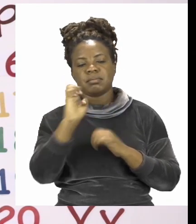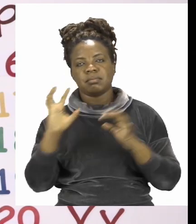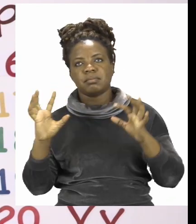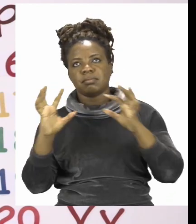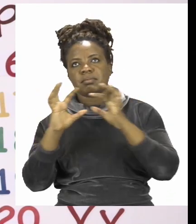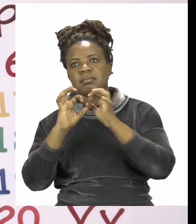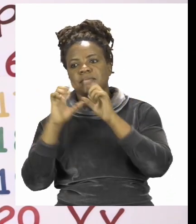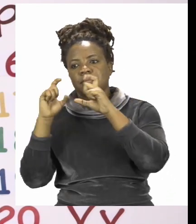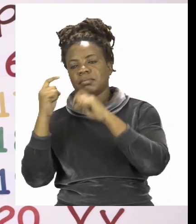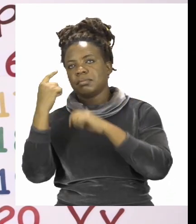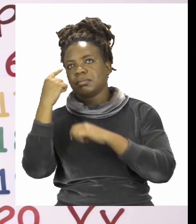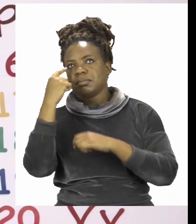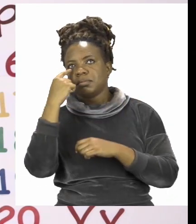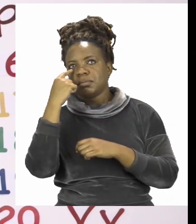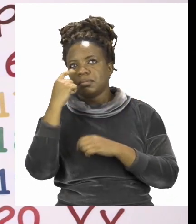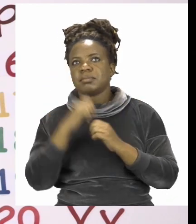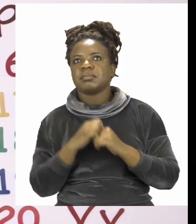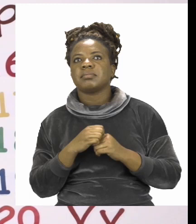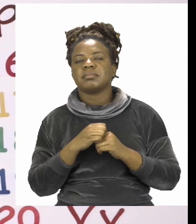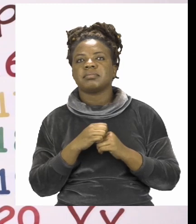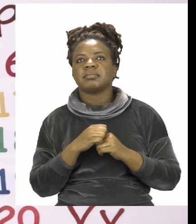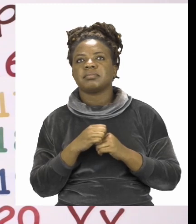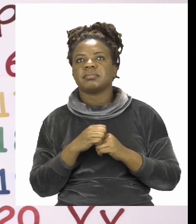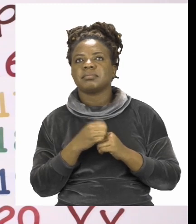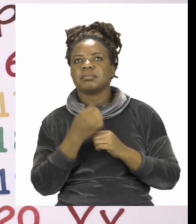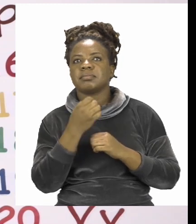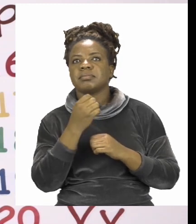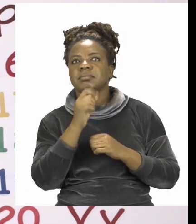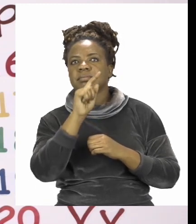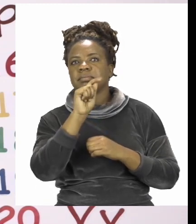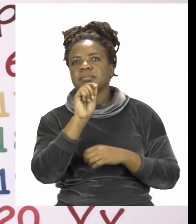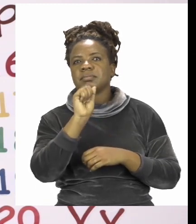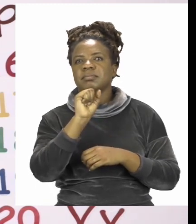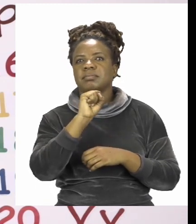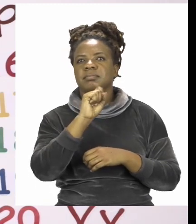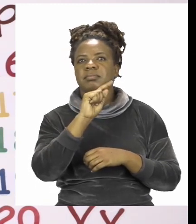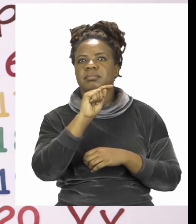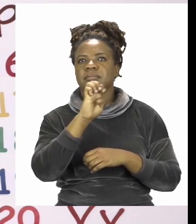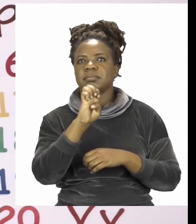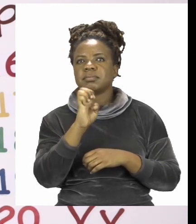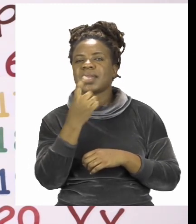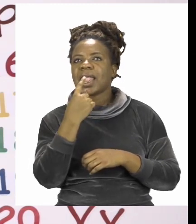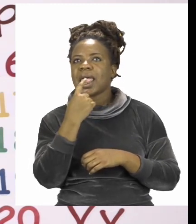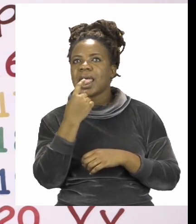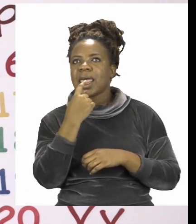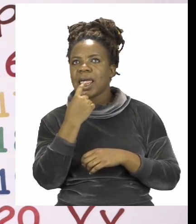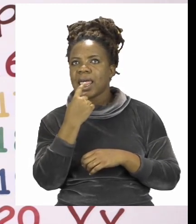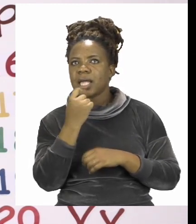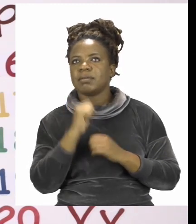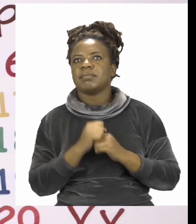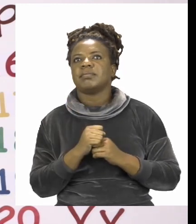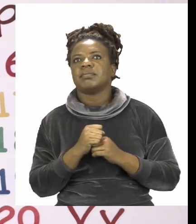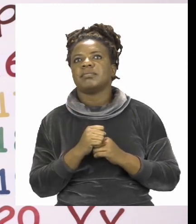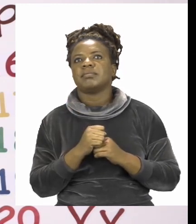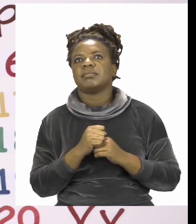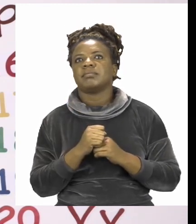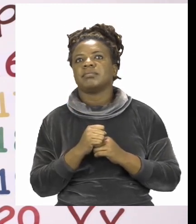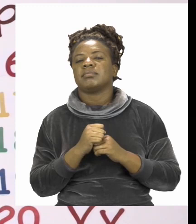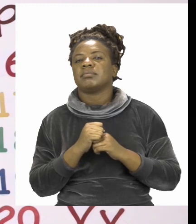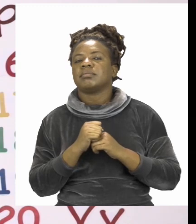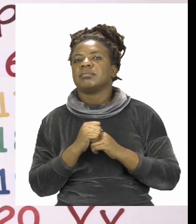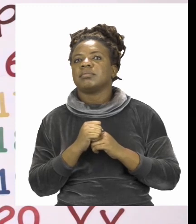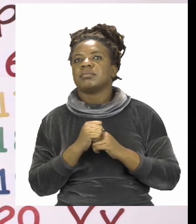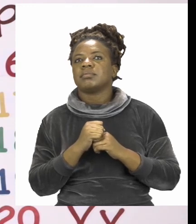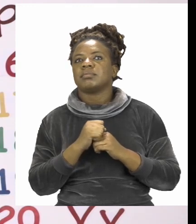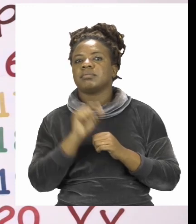after that, we have the word taste. So we are going to match the word taste with the picture